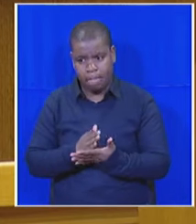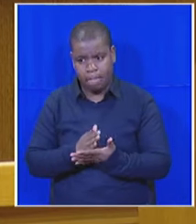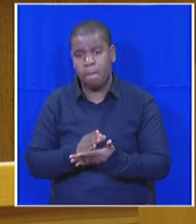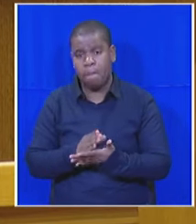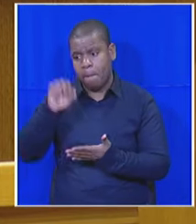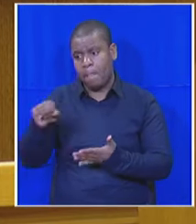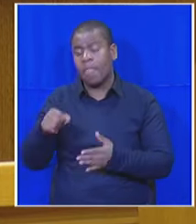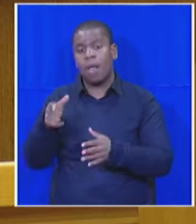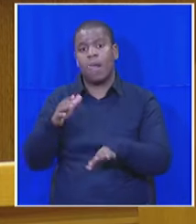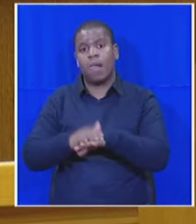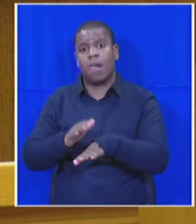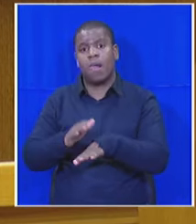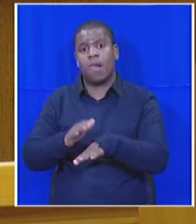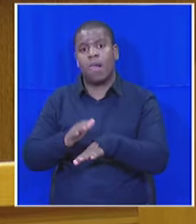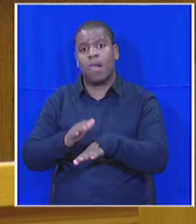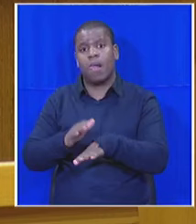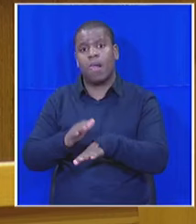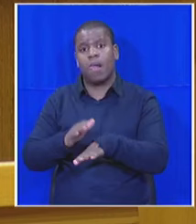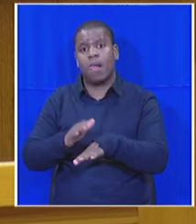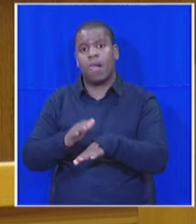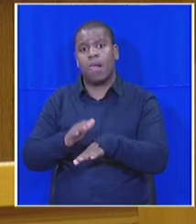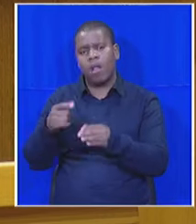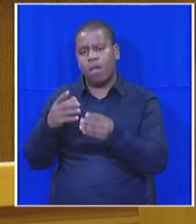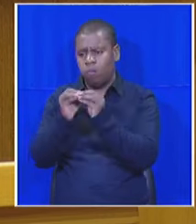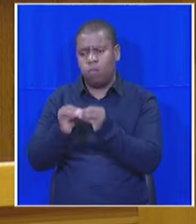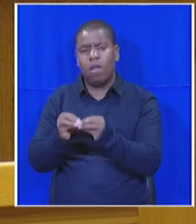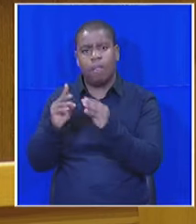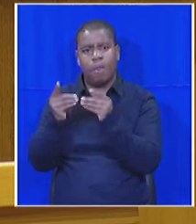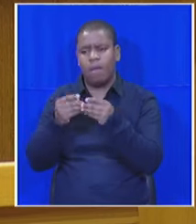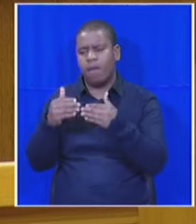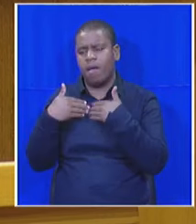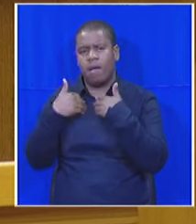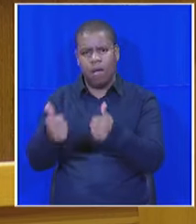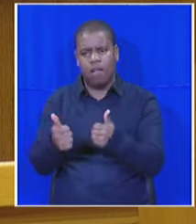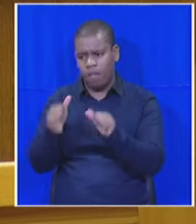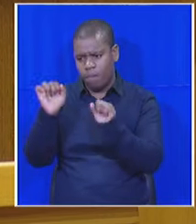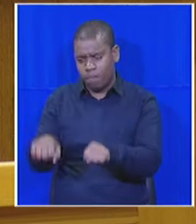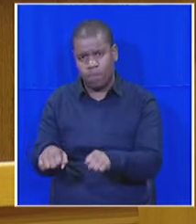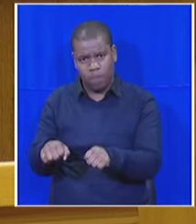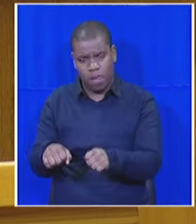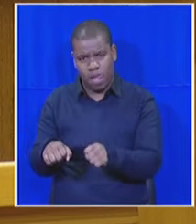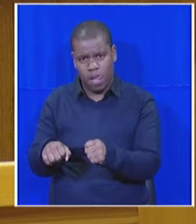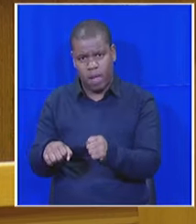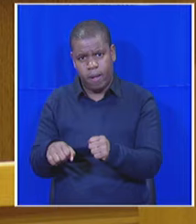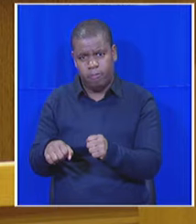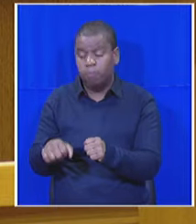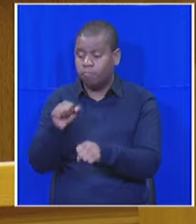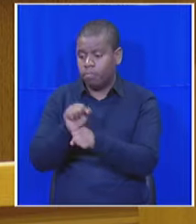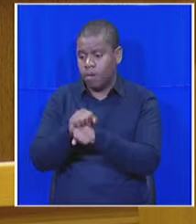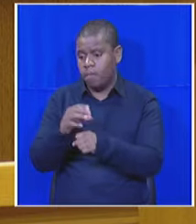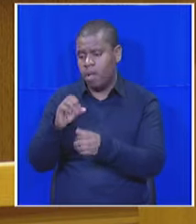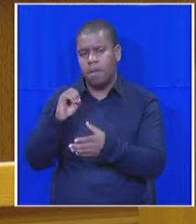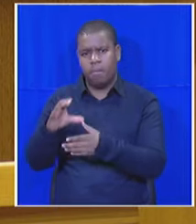sizama ukulungisa i-Department of Health ilungisa ezinto ngemali encinci engekhoyo. Siyakucela Minister Praville